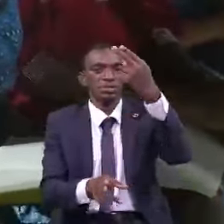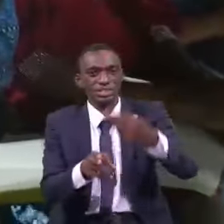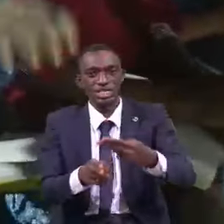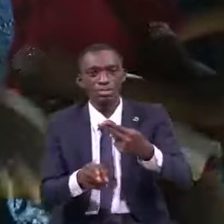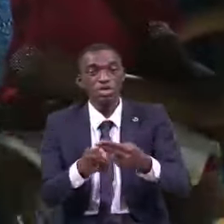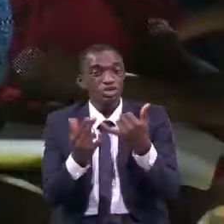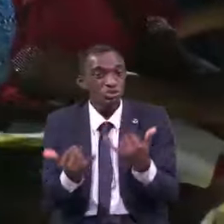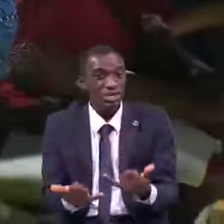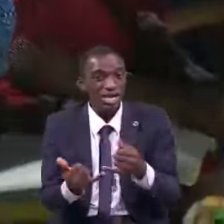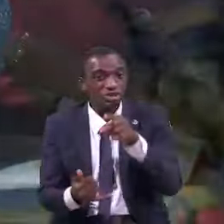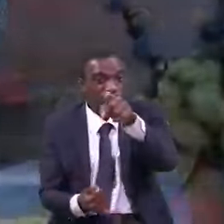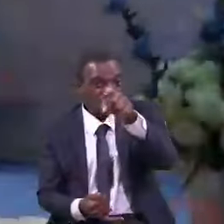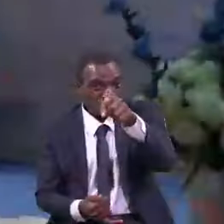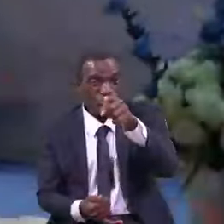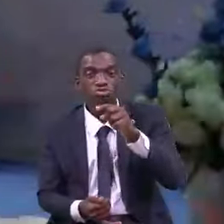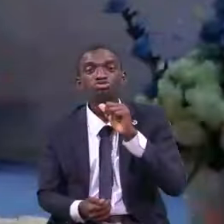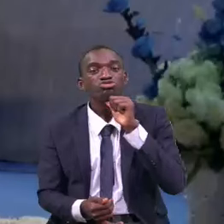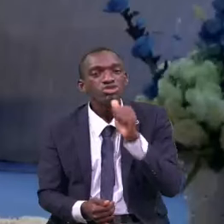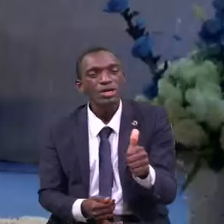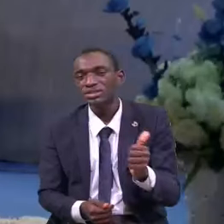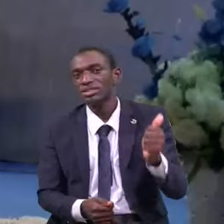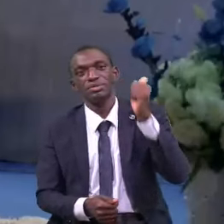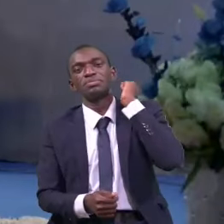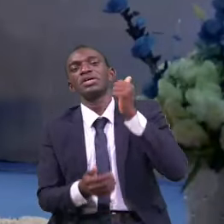Tonight you will not rebel.